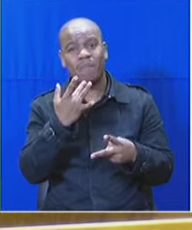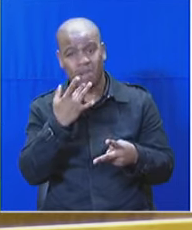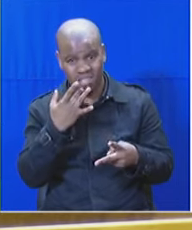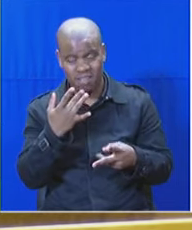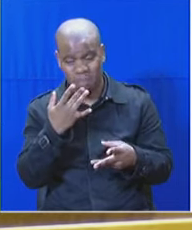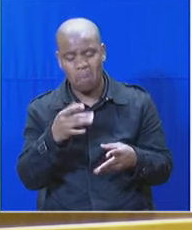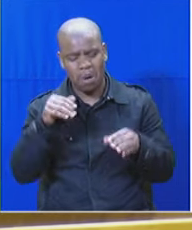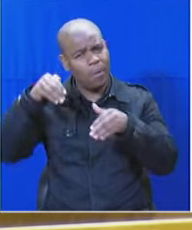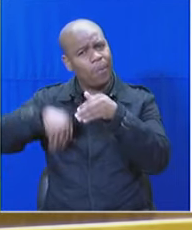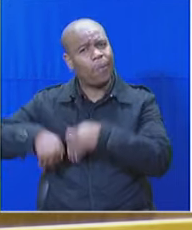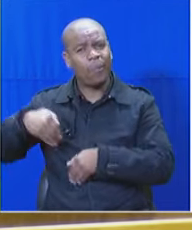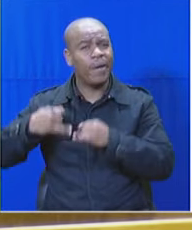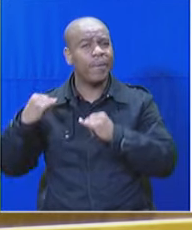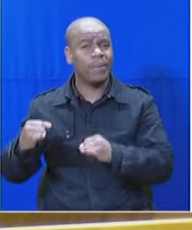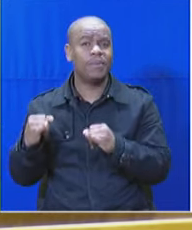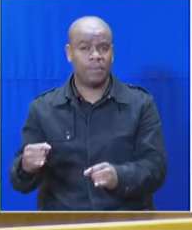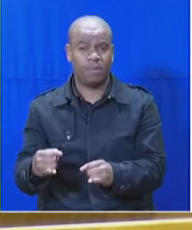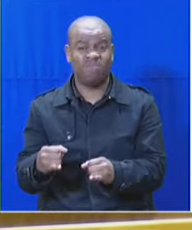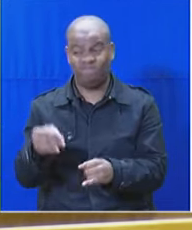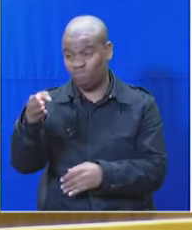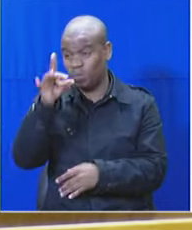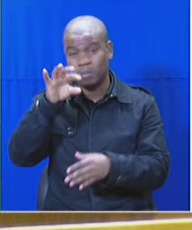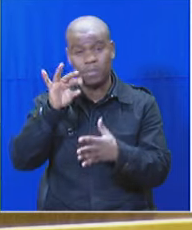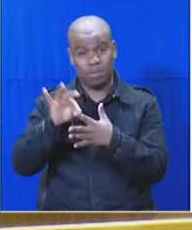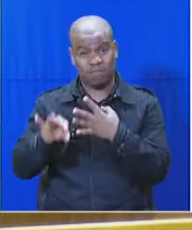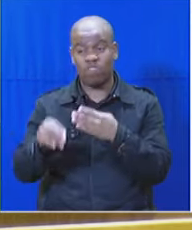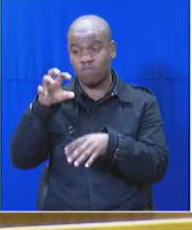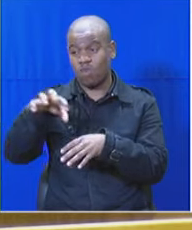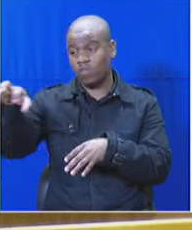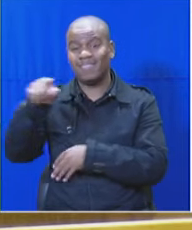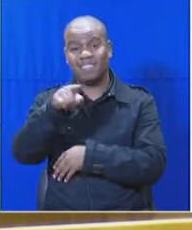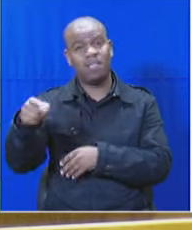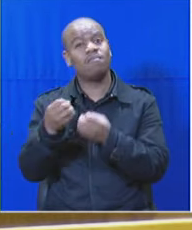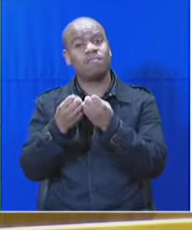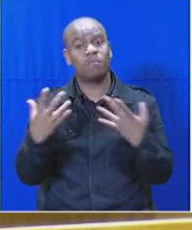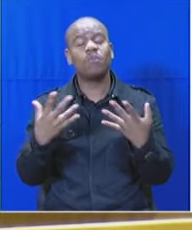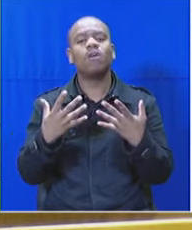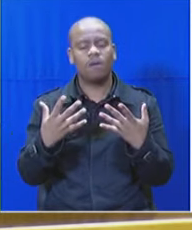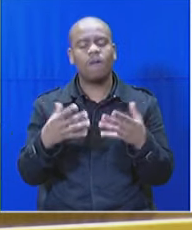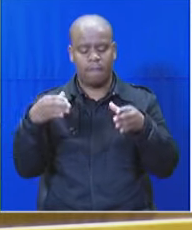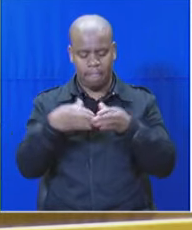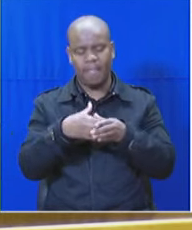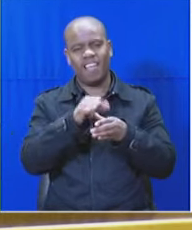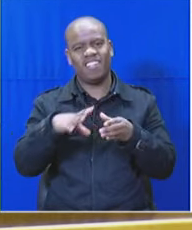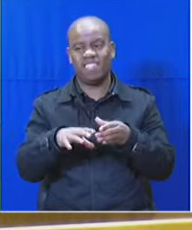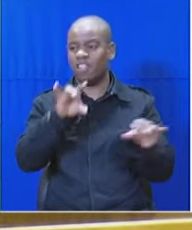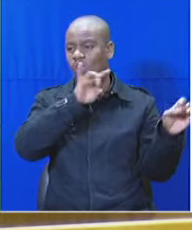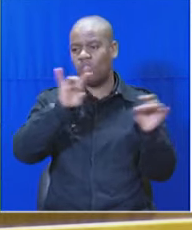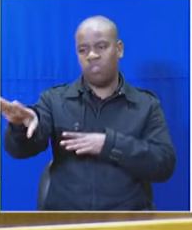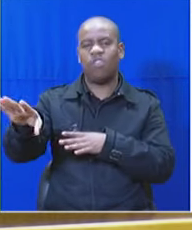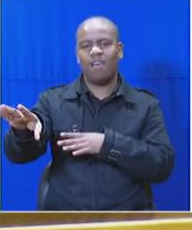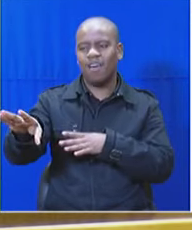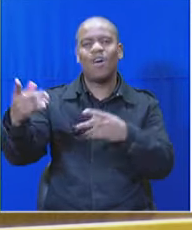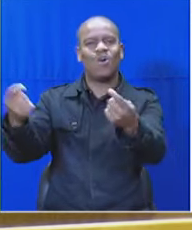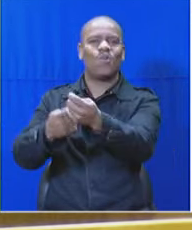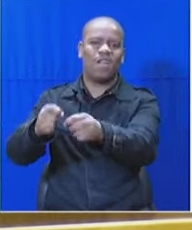in corruption in that specific province. And all testimony to that is that the ANC has neglected the rural